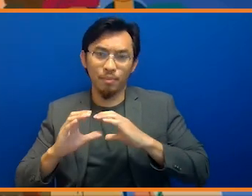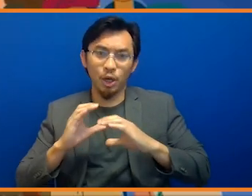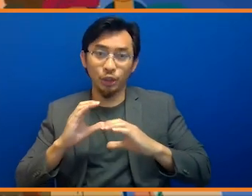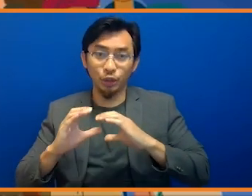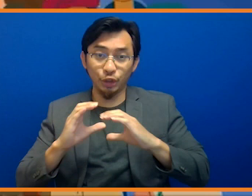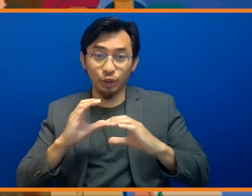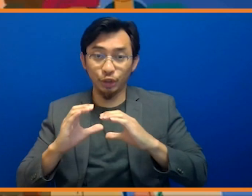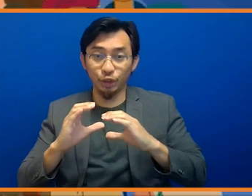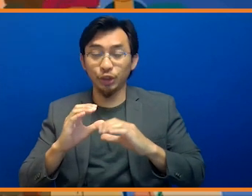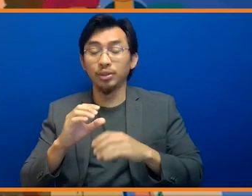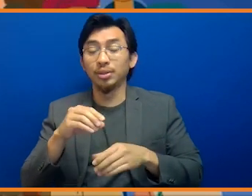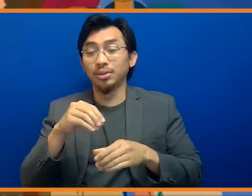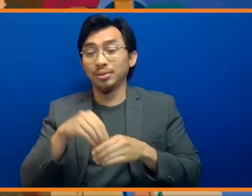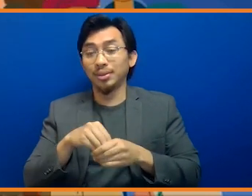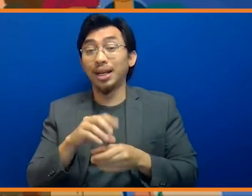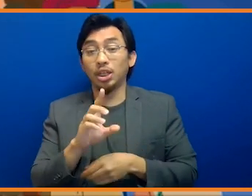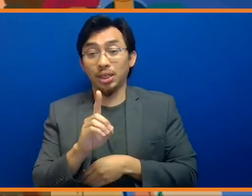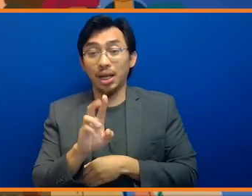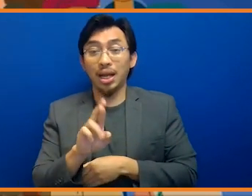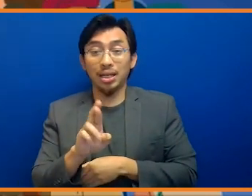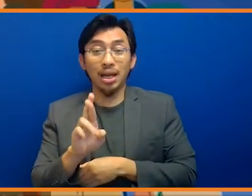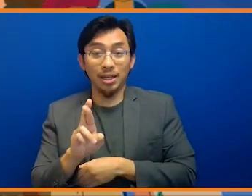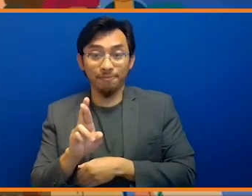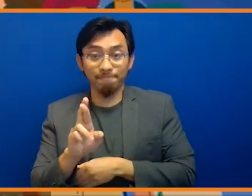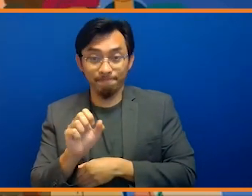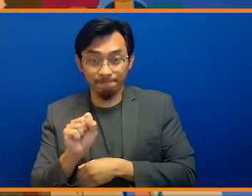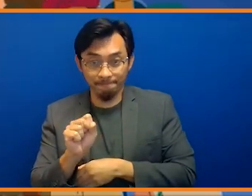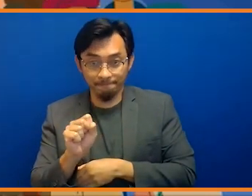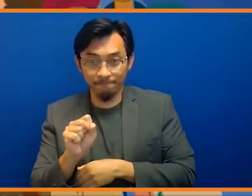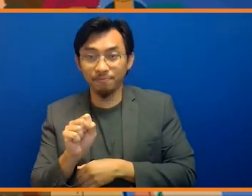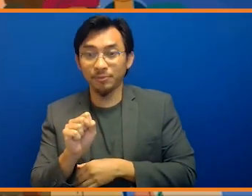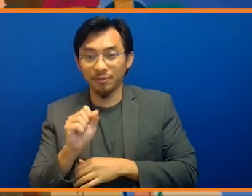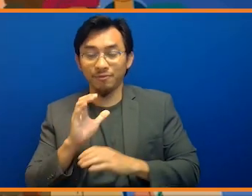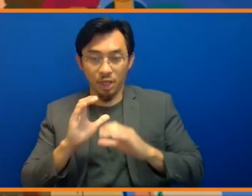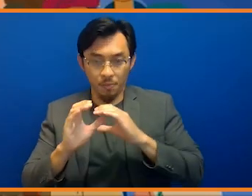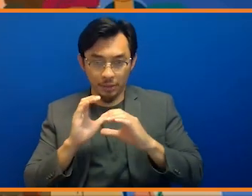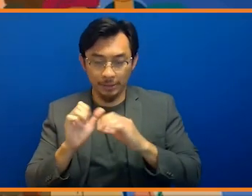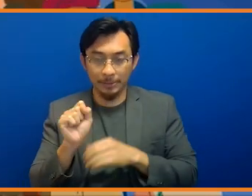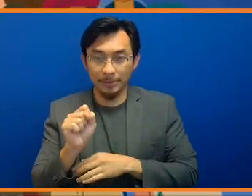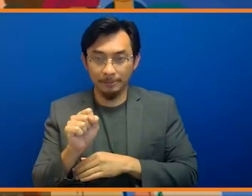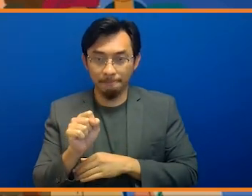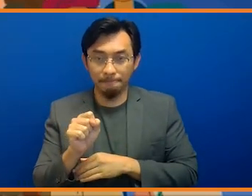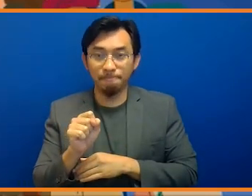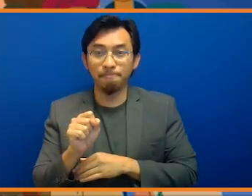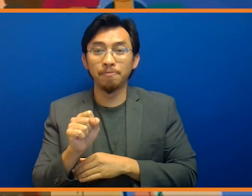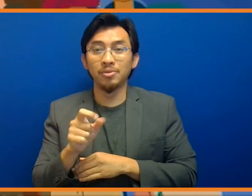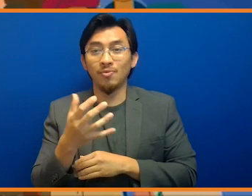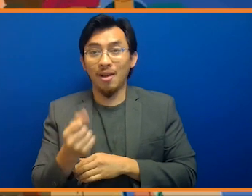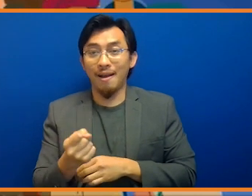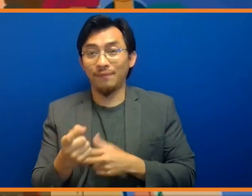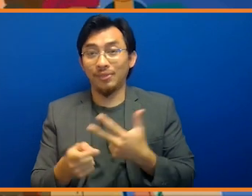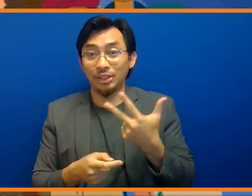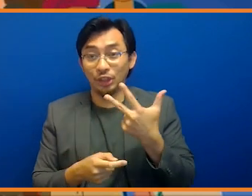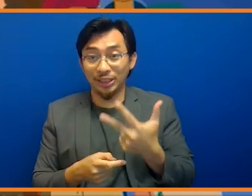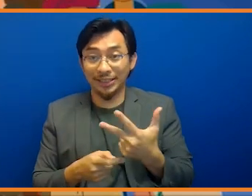communication, yeah, of DRR for disaster risk communications, there are